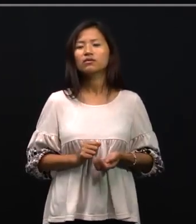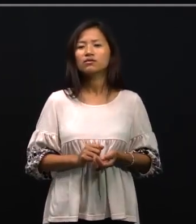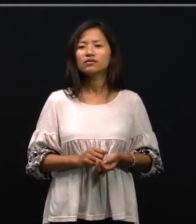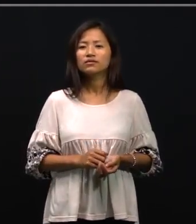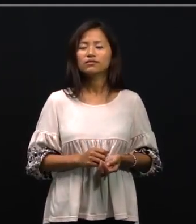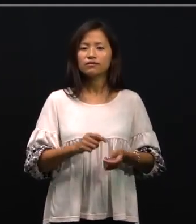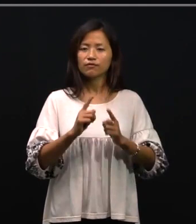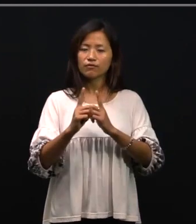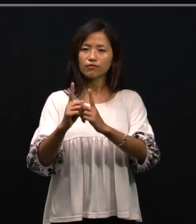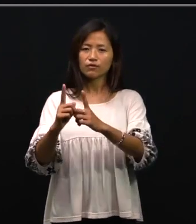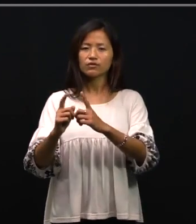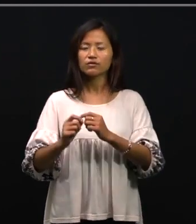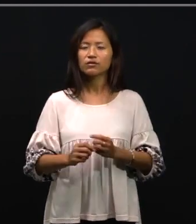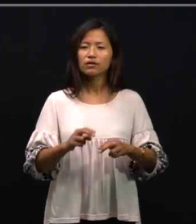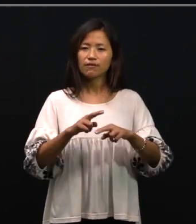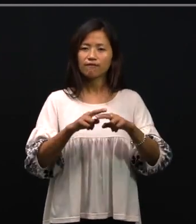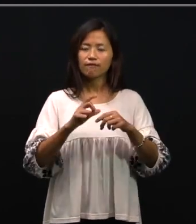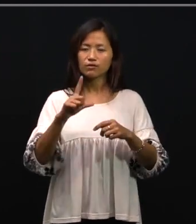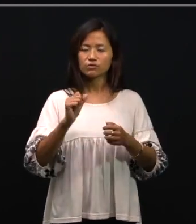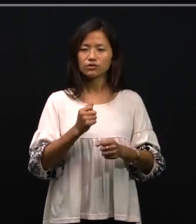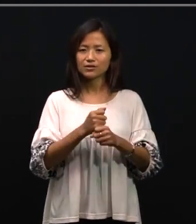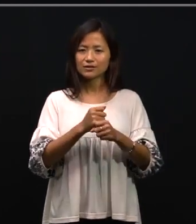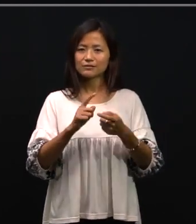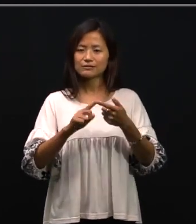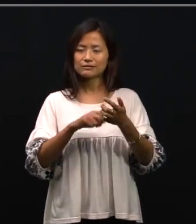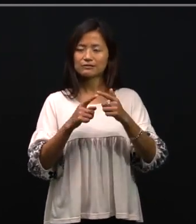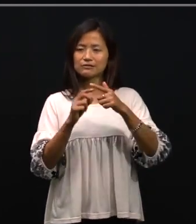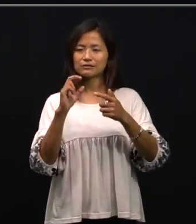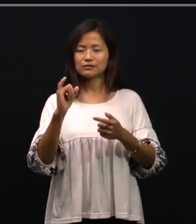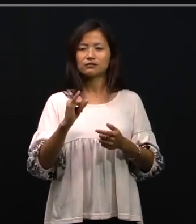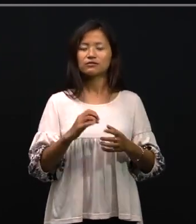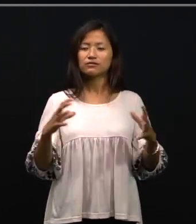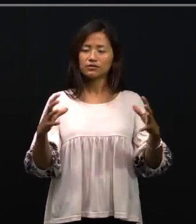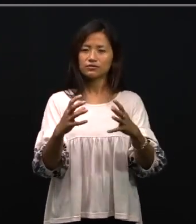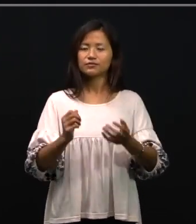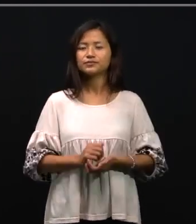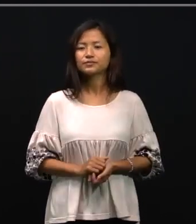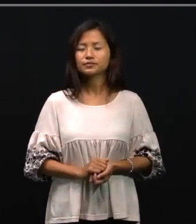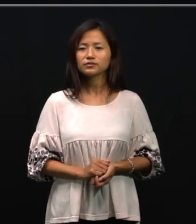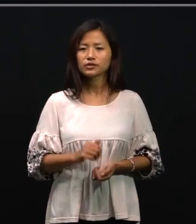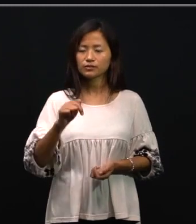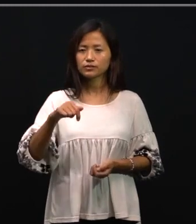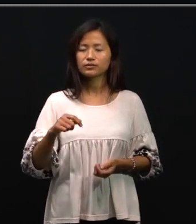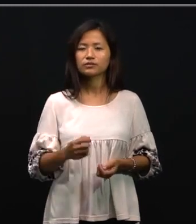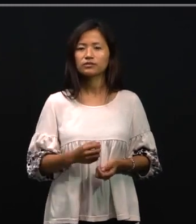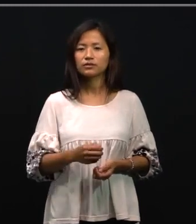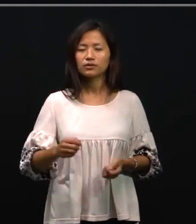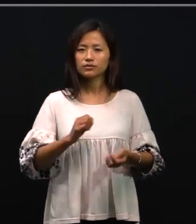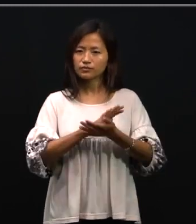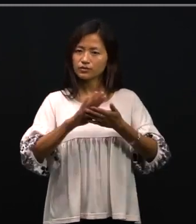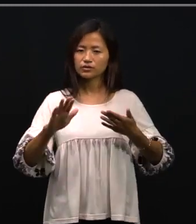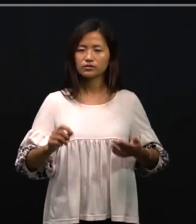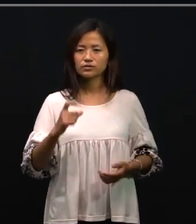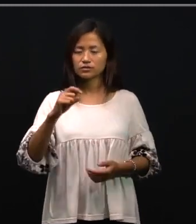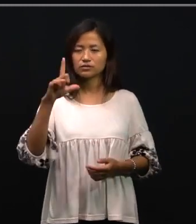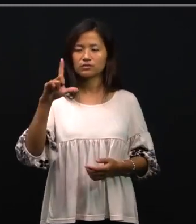or following either the phylogenetic system of classification. So with this, I would like to wind up today's